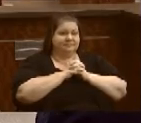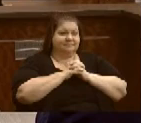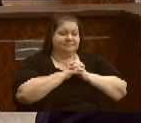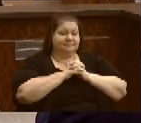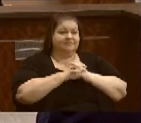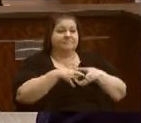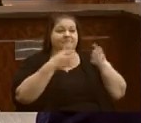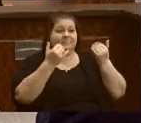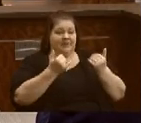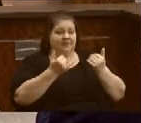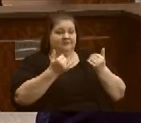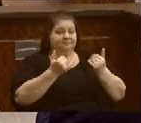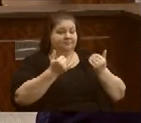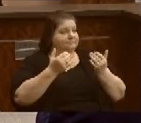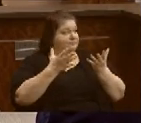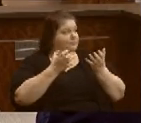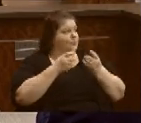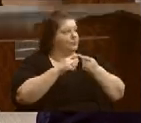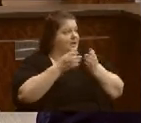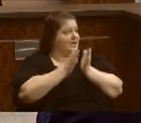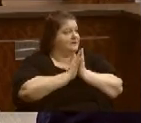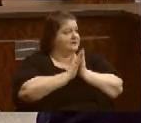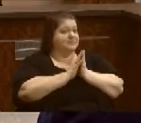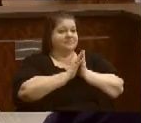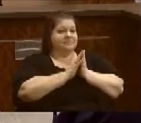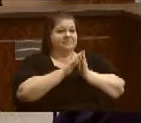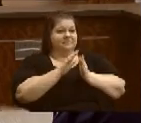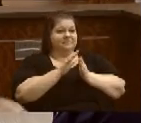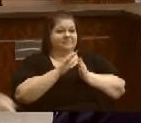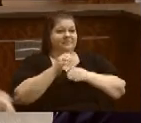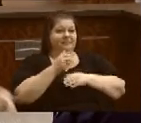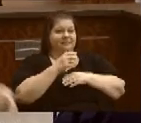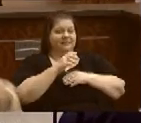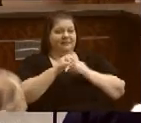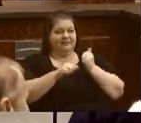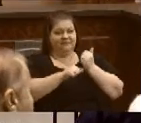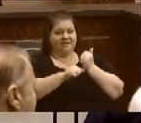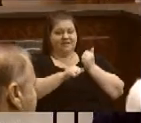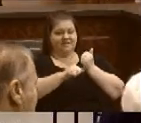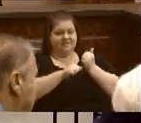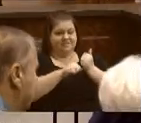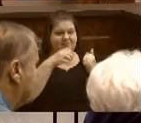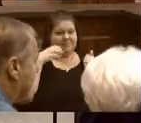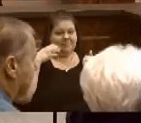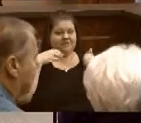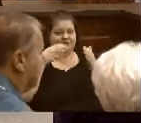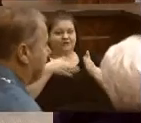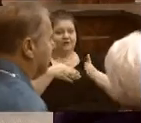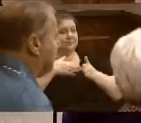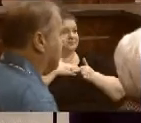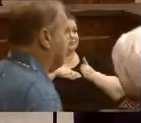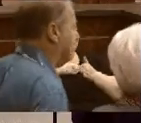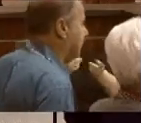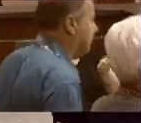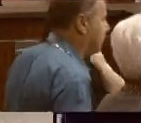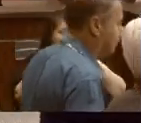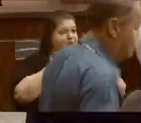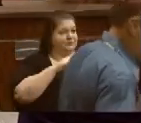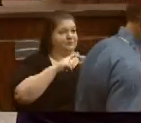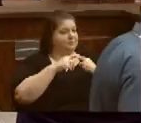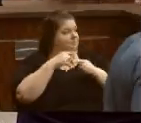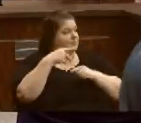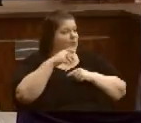At this moment, I would like to ask our Vice Chancellor Commander, Brother Giles Mills, to the podium.